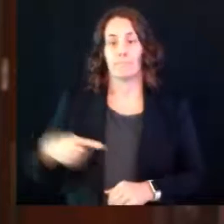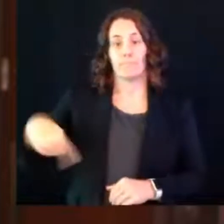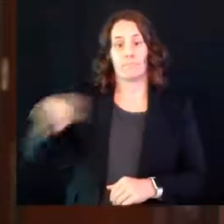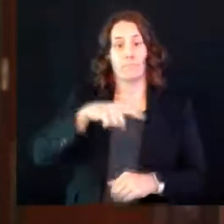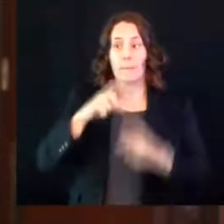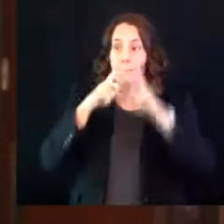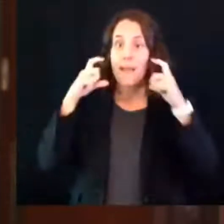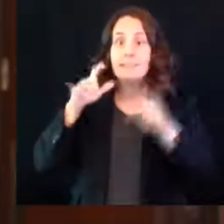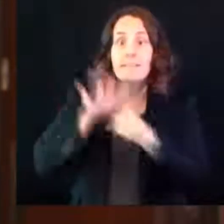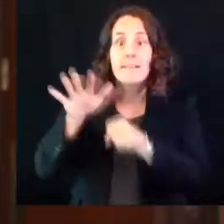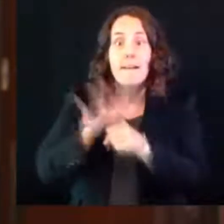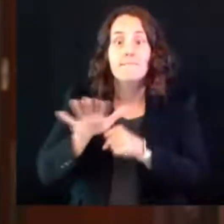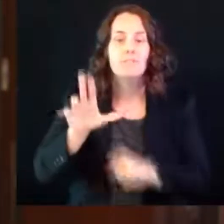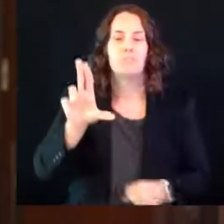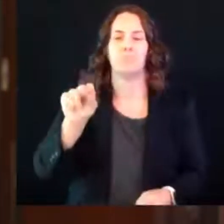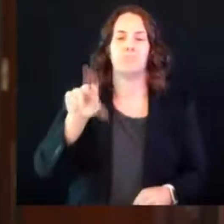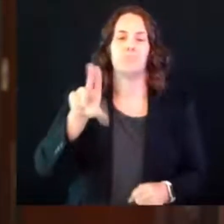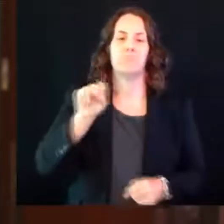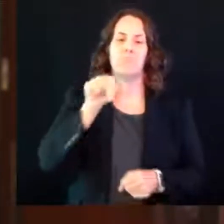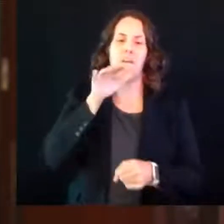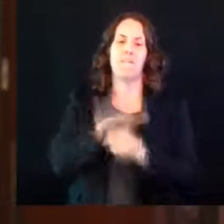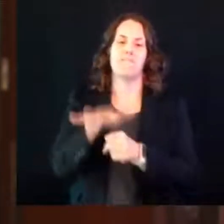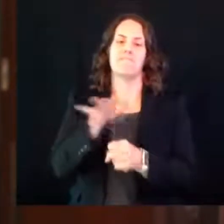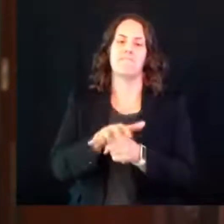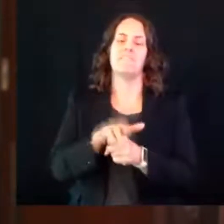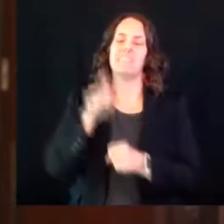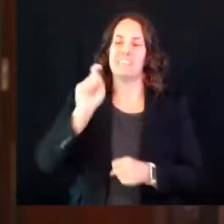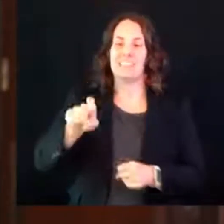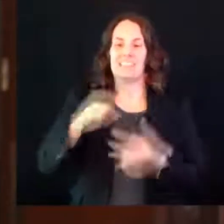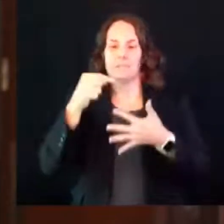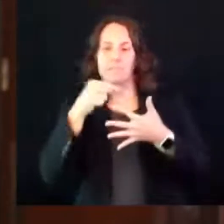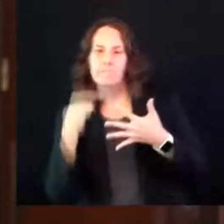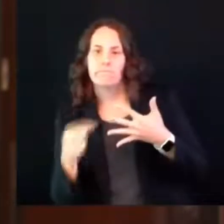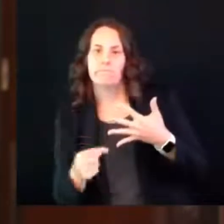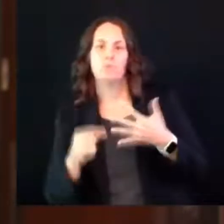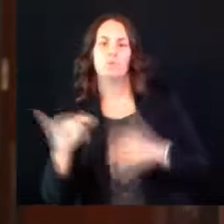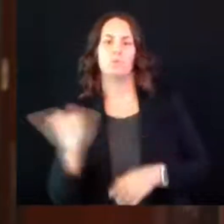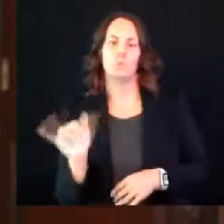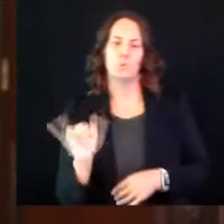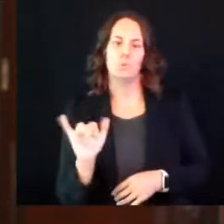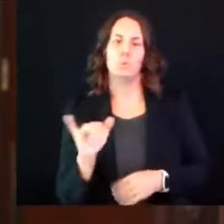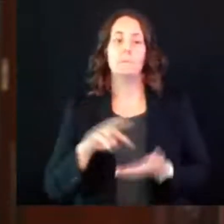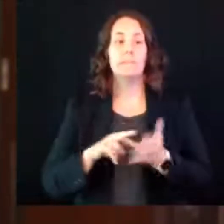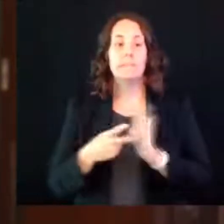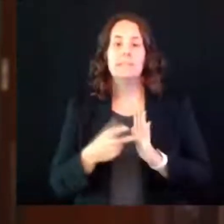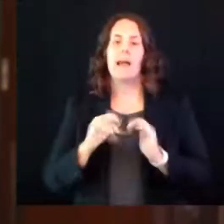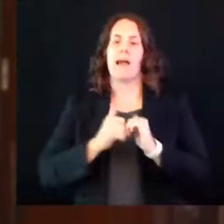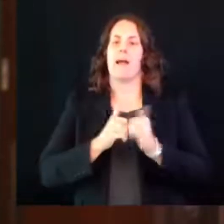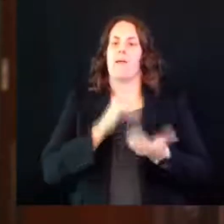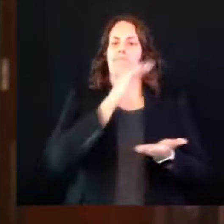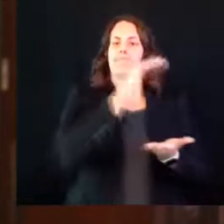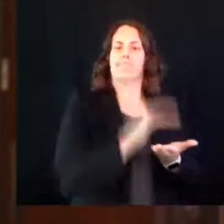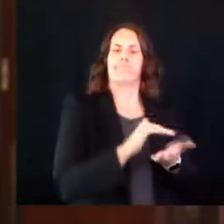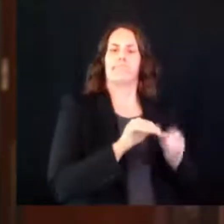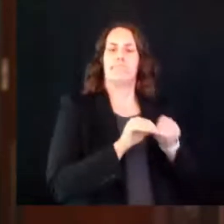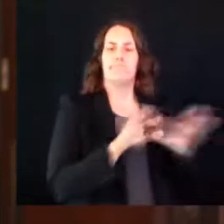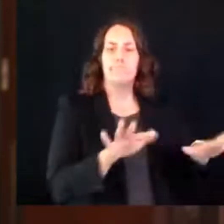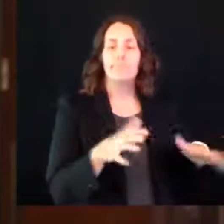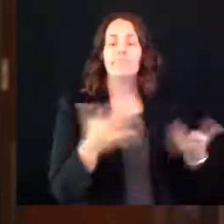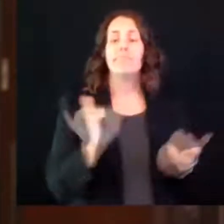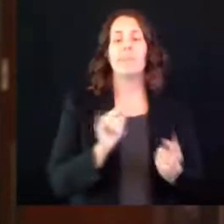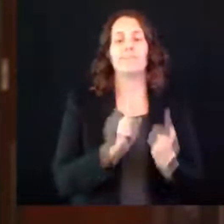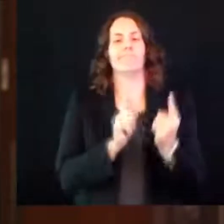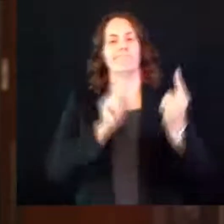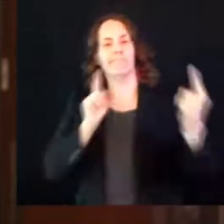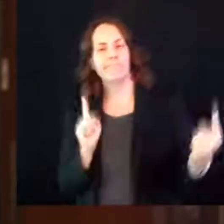to help stop the spread of this virus and flatten the curve. Because here's the deal, folks, our hospital